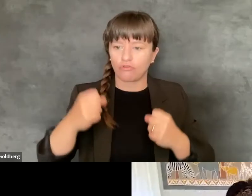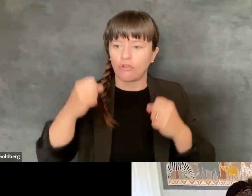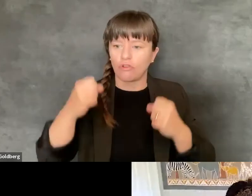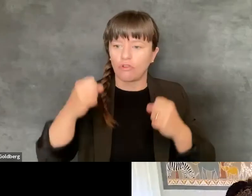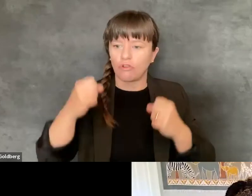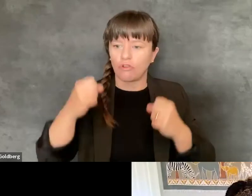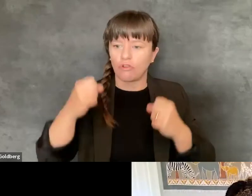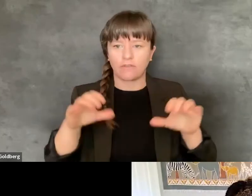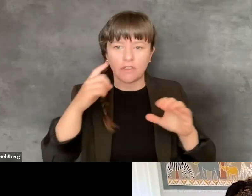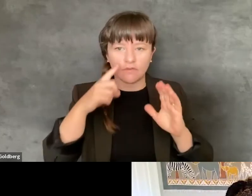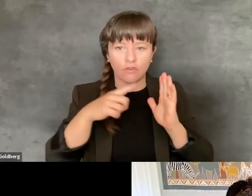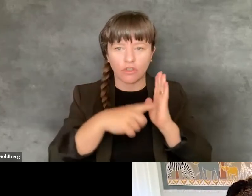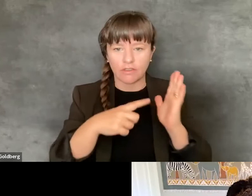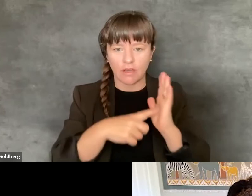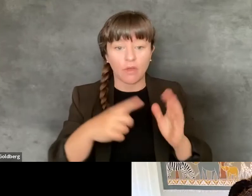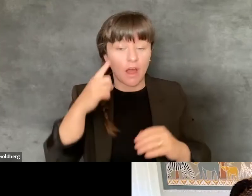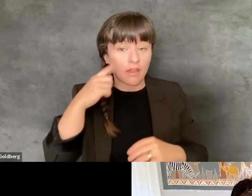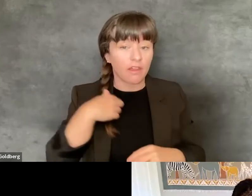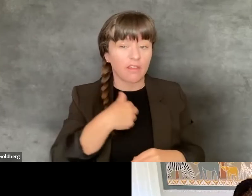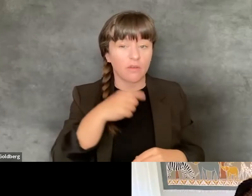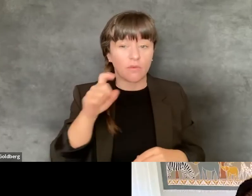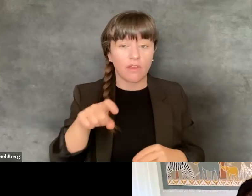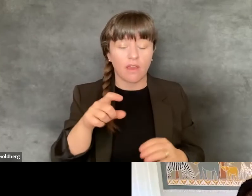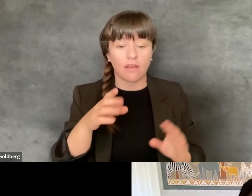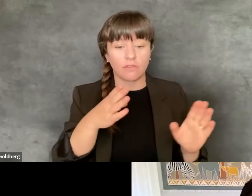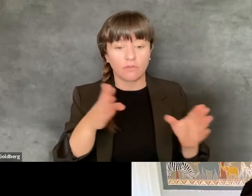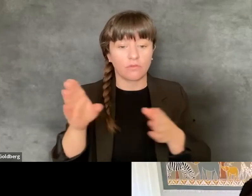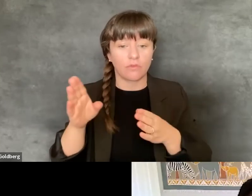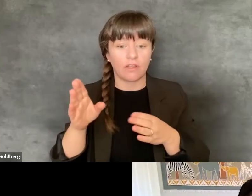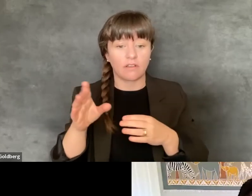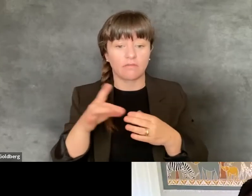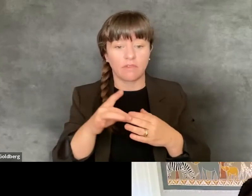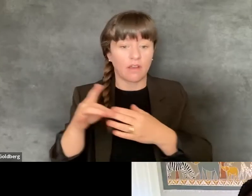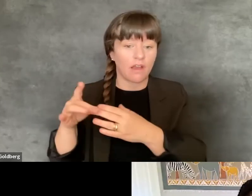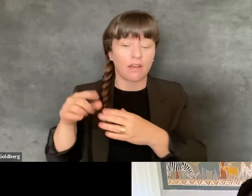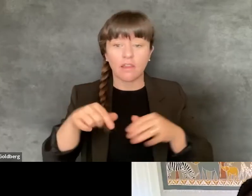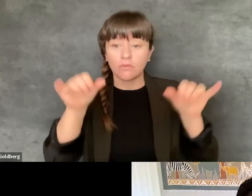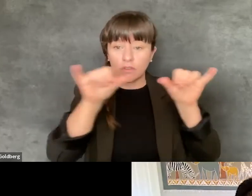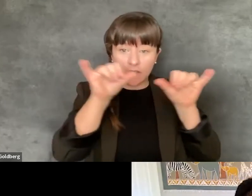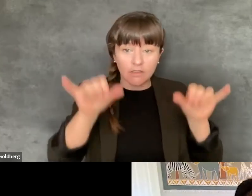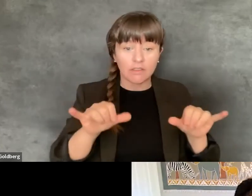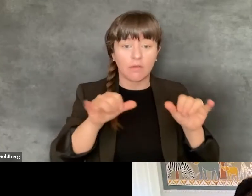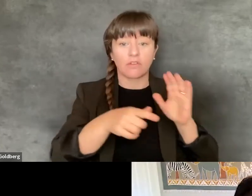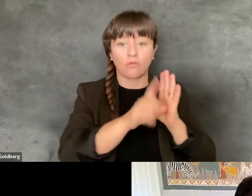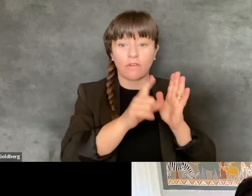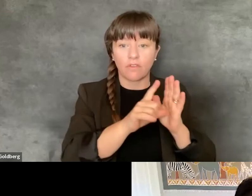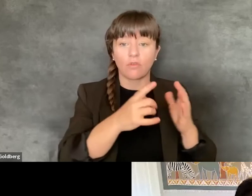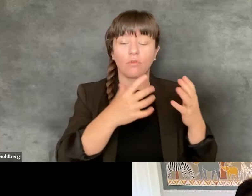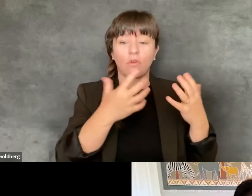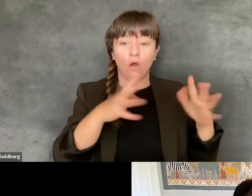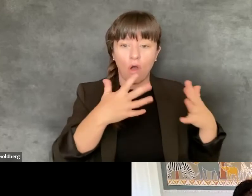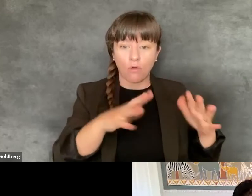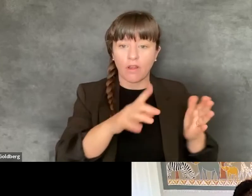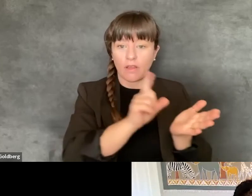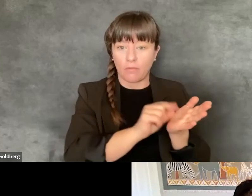I think that we need to reiterate that this was a systematic review of literature that is available.